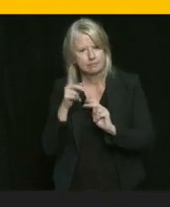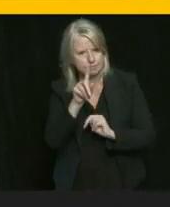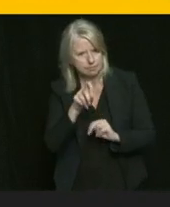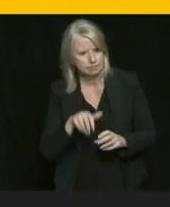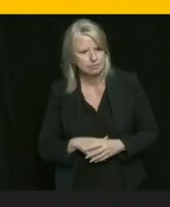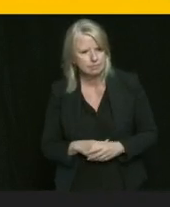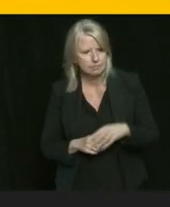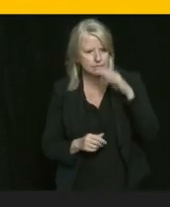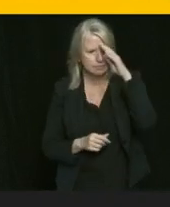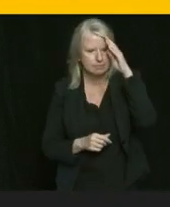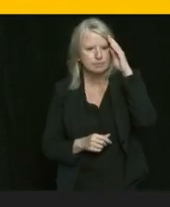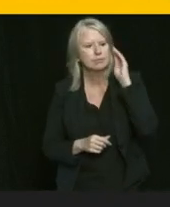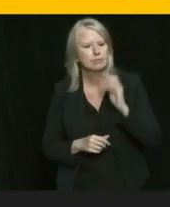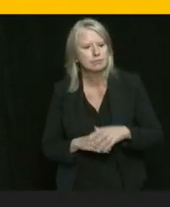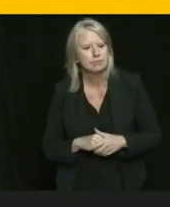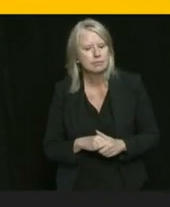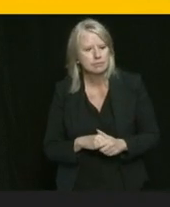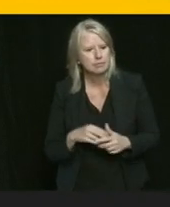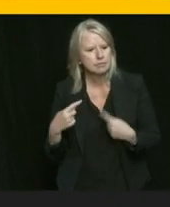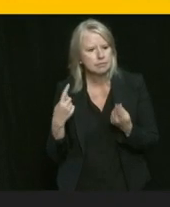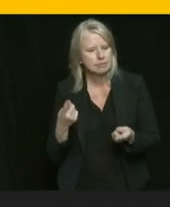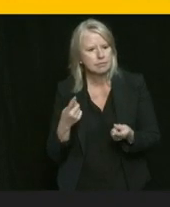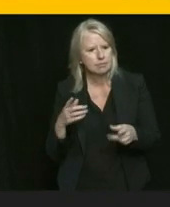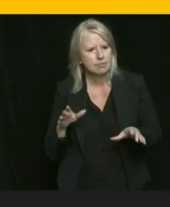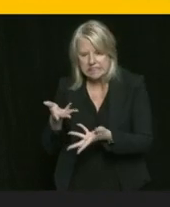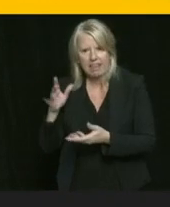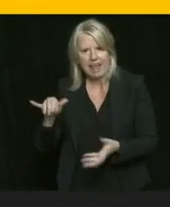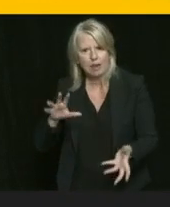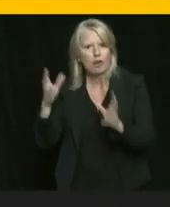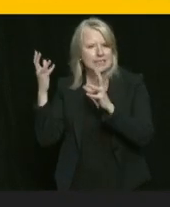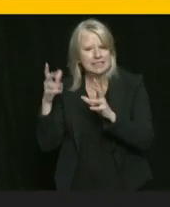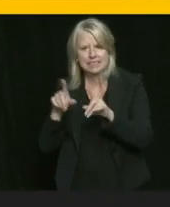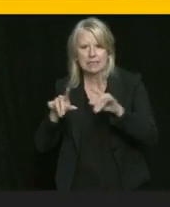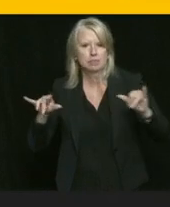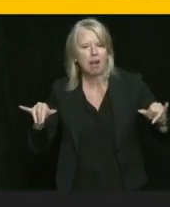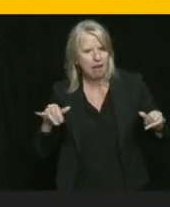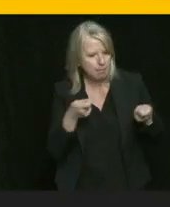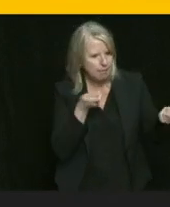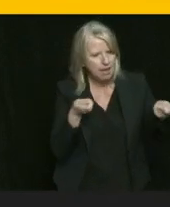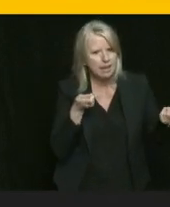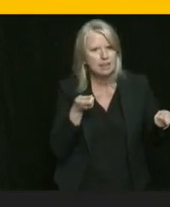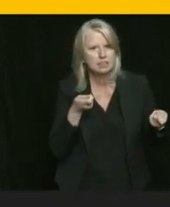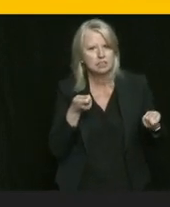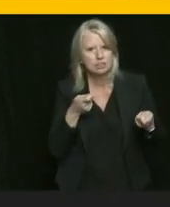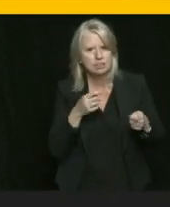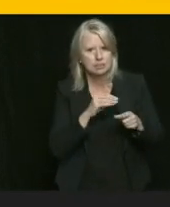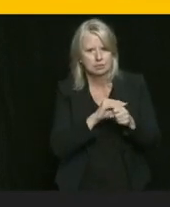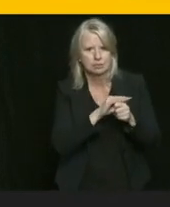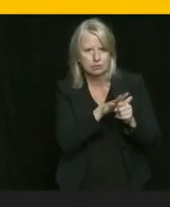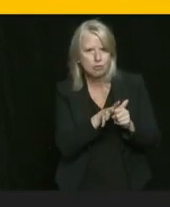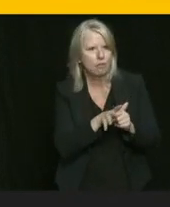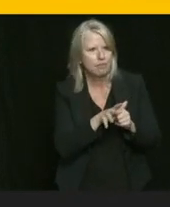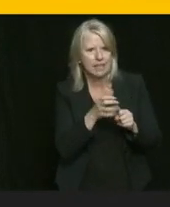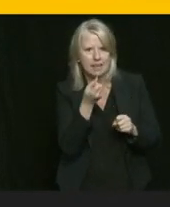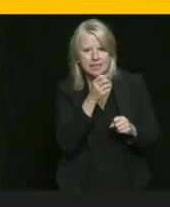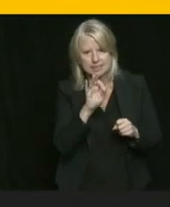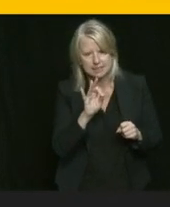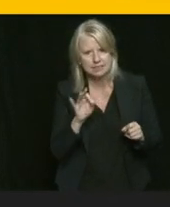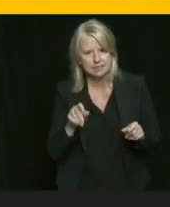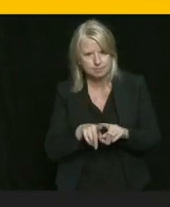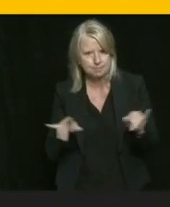Evidently, the actions your government has taken dealing with the the larger crisis of